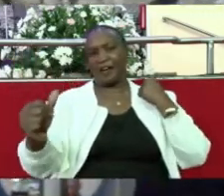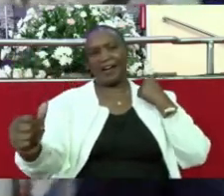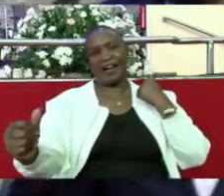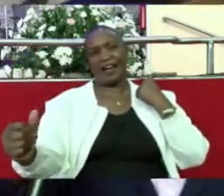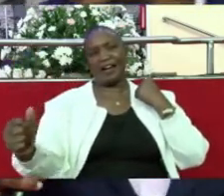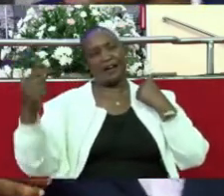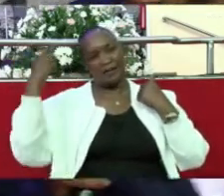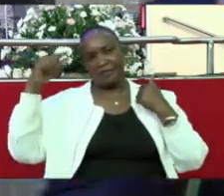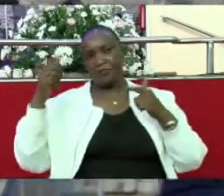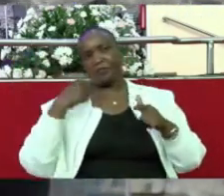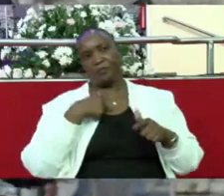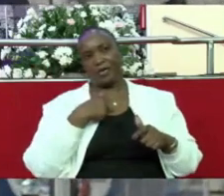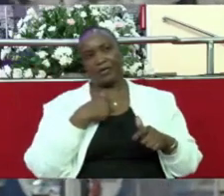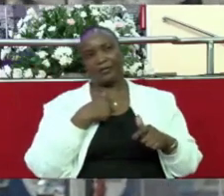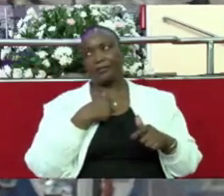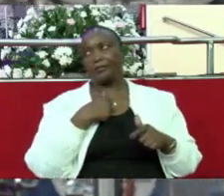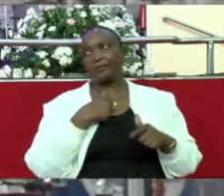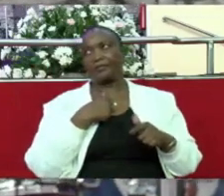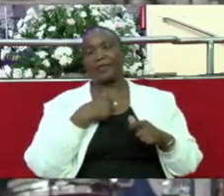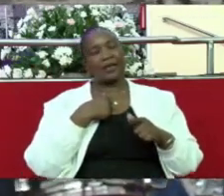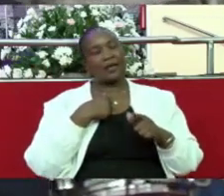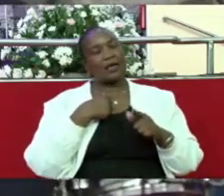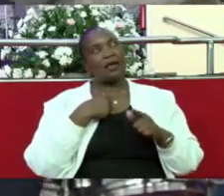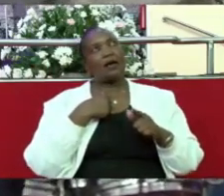I have come to know, even when he feels so far away,